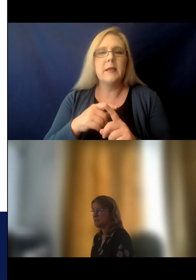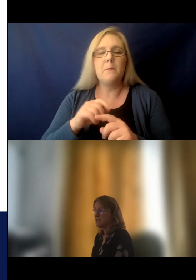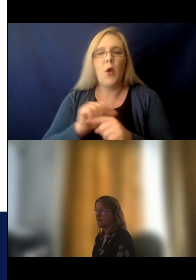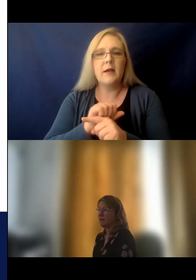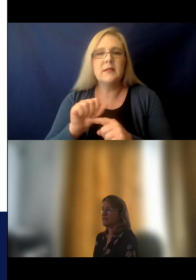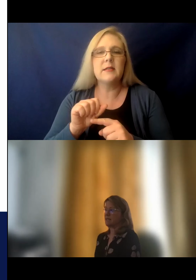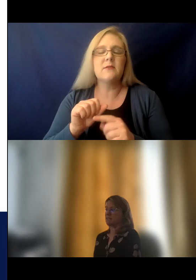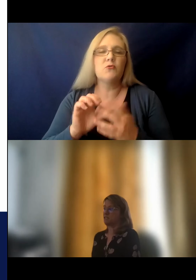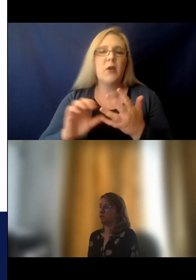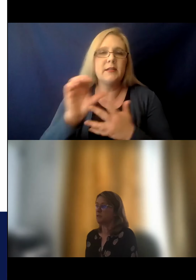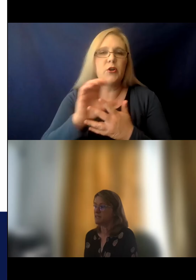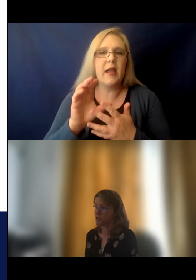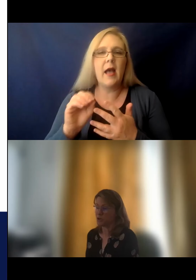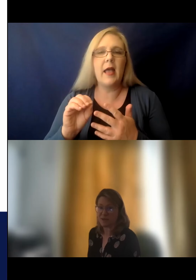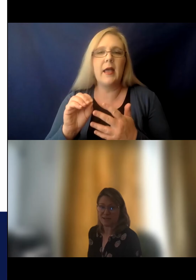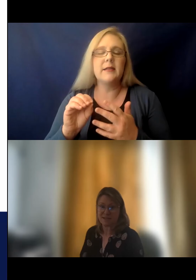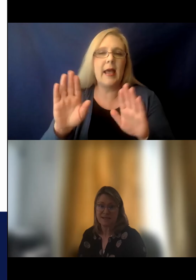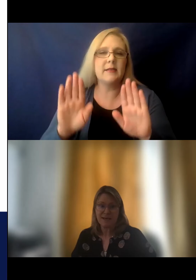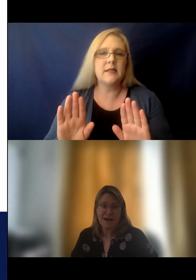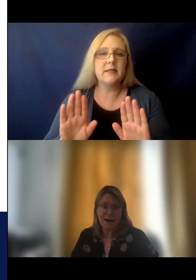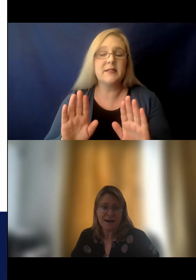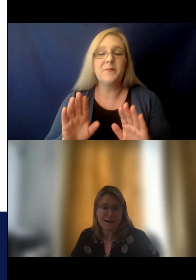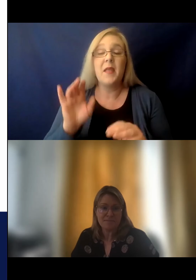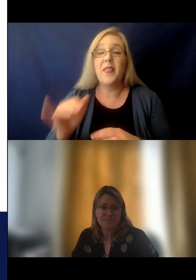excellence. That date is to be determined.